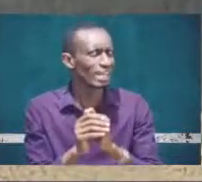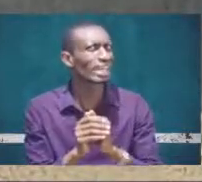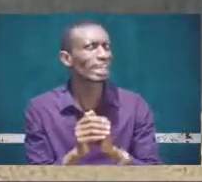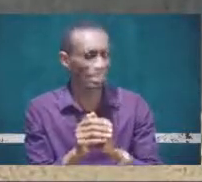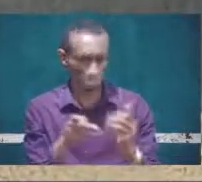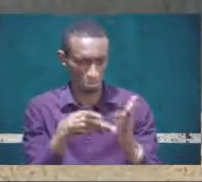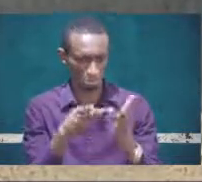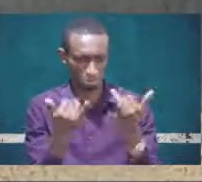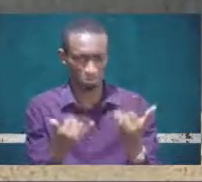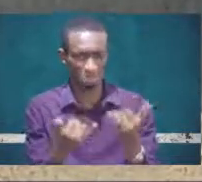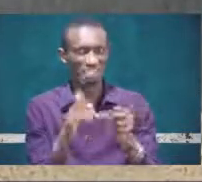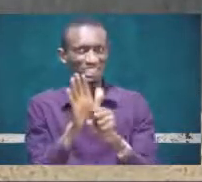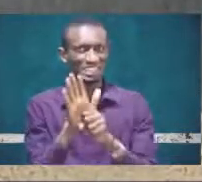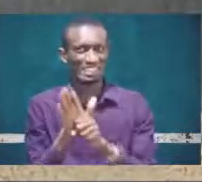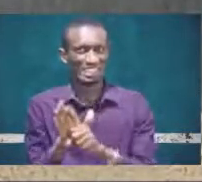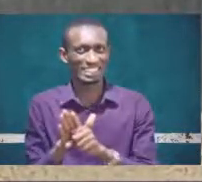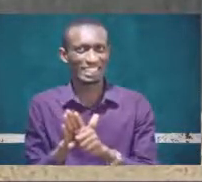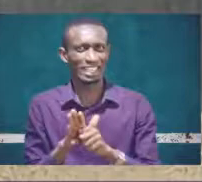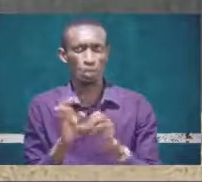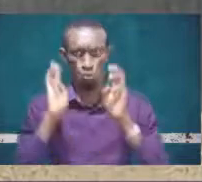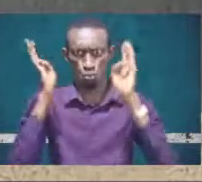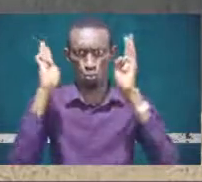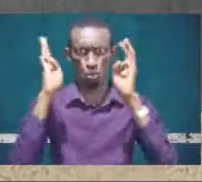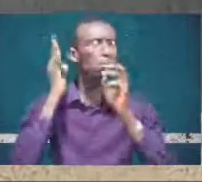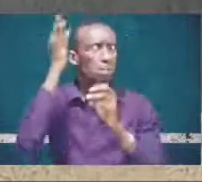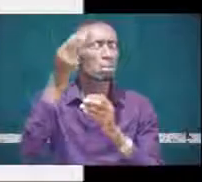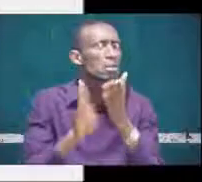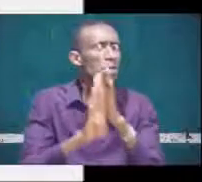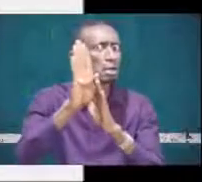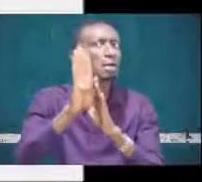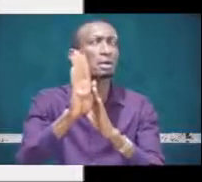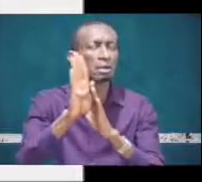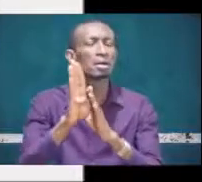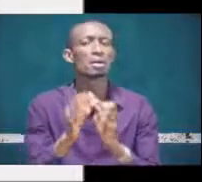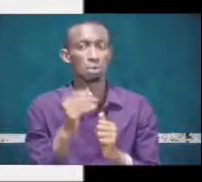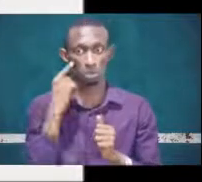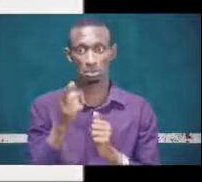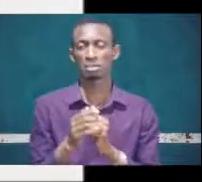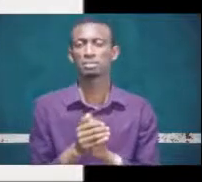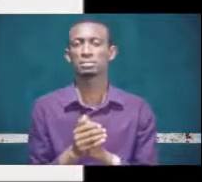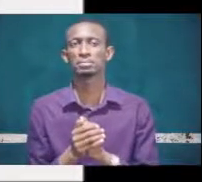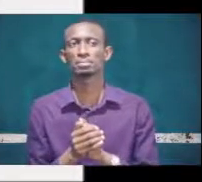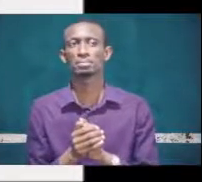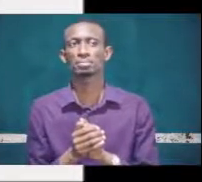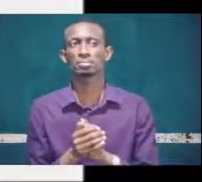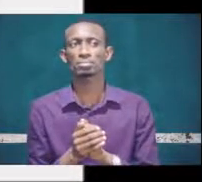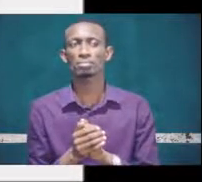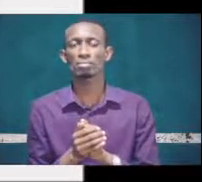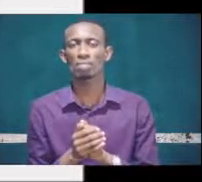don't pay higher prices in the future. So in this case, you can see at a higher price, consumers are buying more.